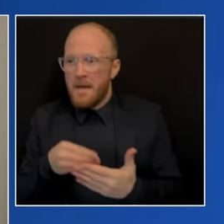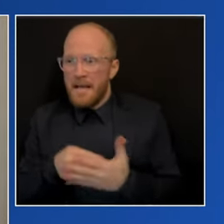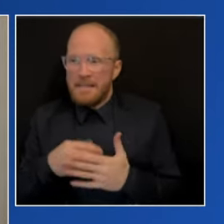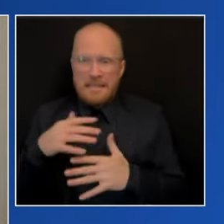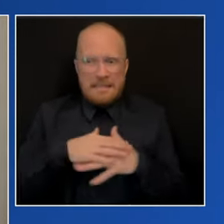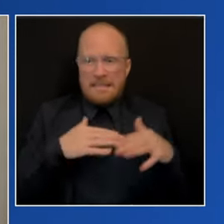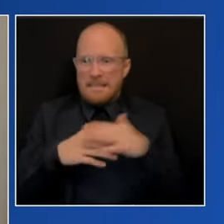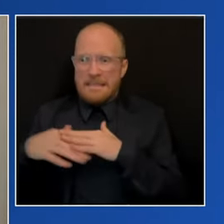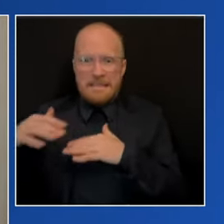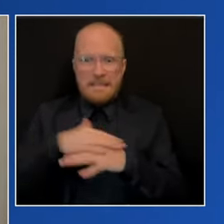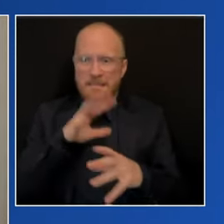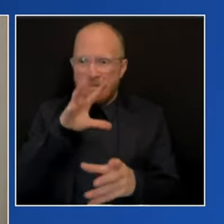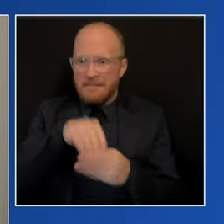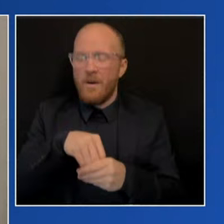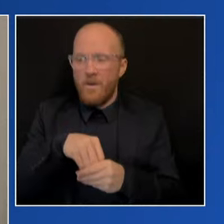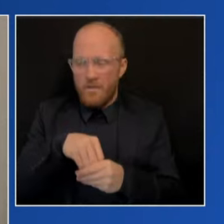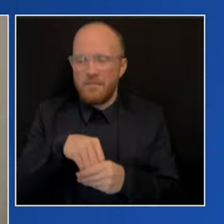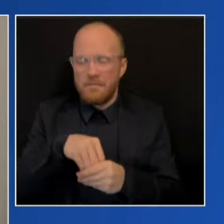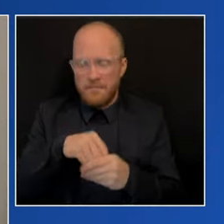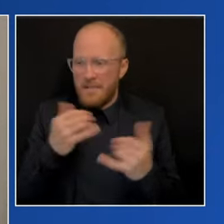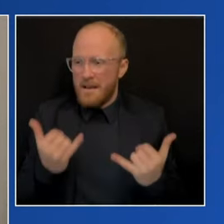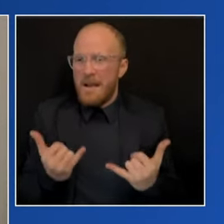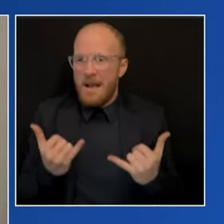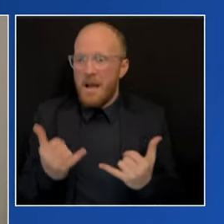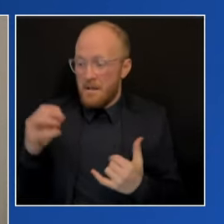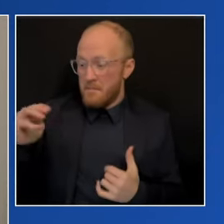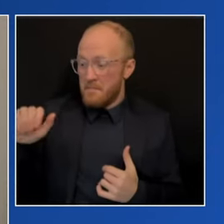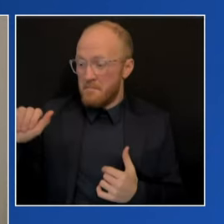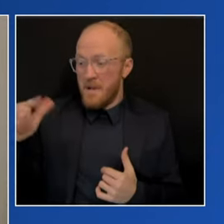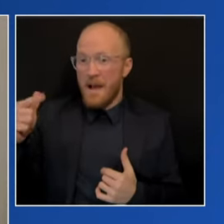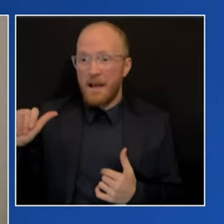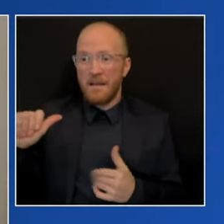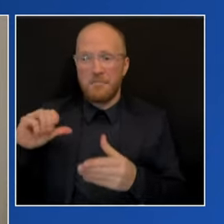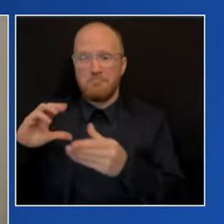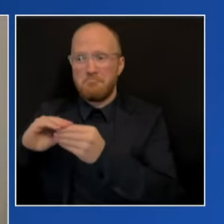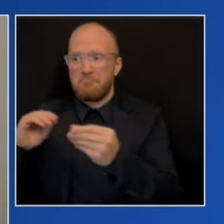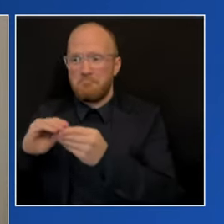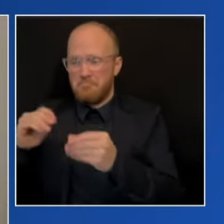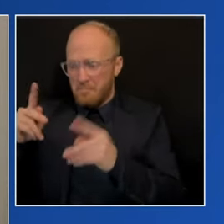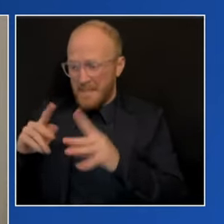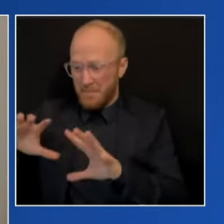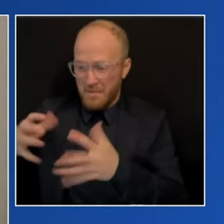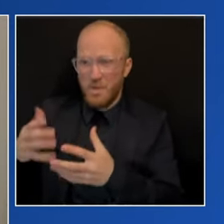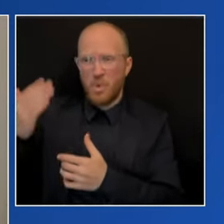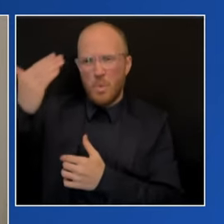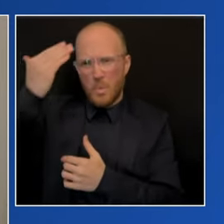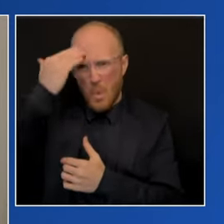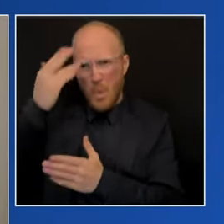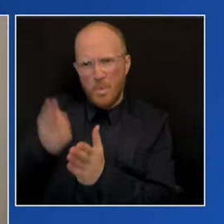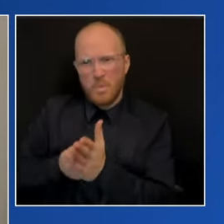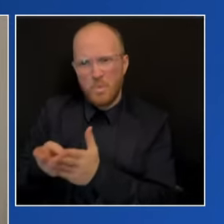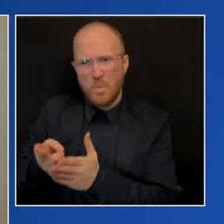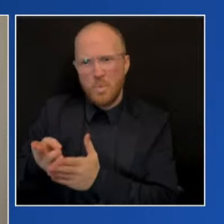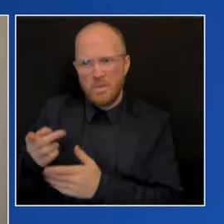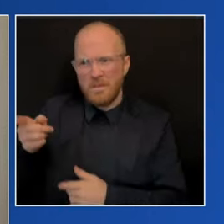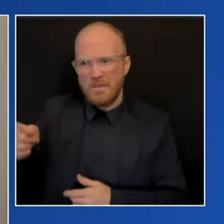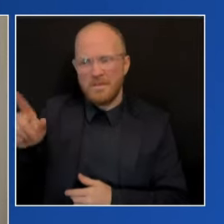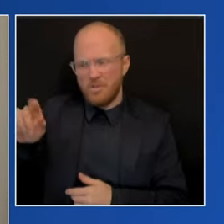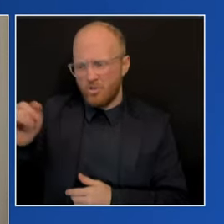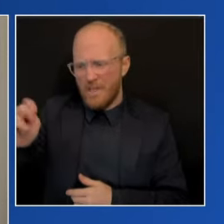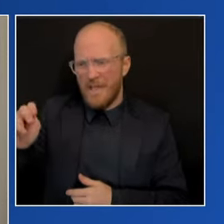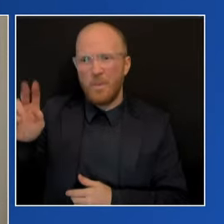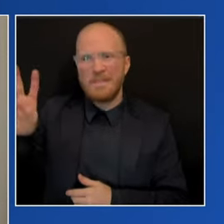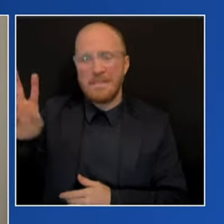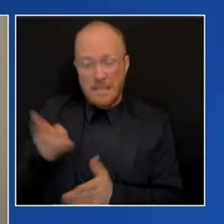intervened. And now these MAGA voices who know the truth about Trump on January 6th have abandoned the truth